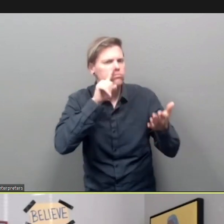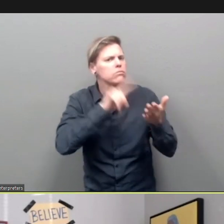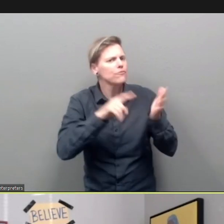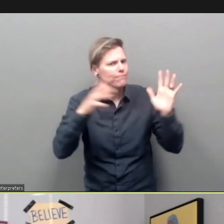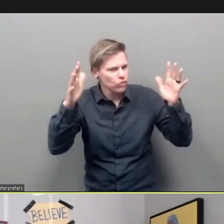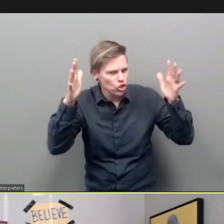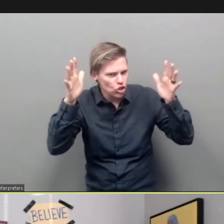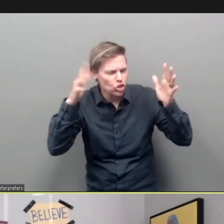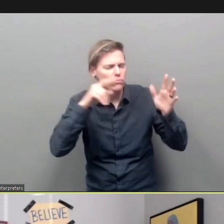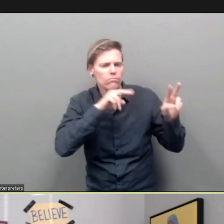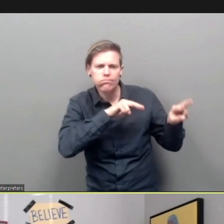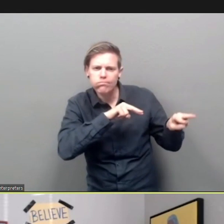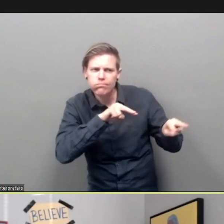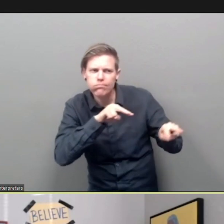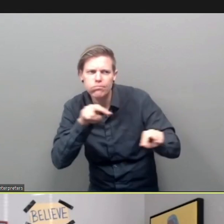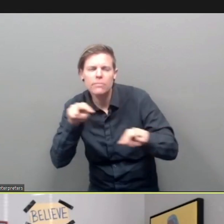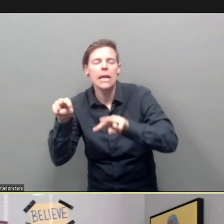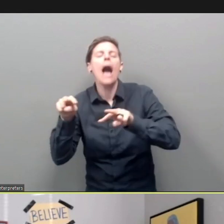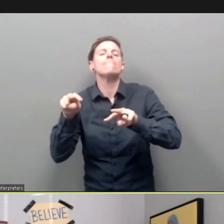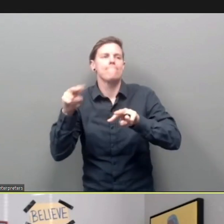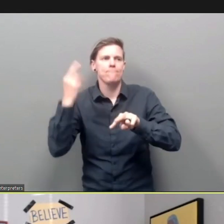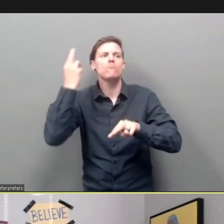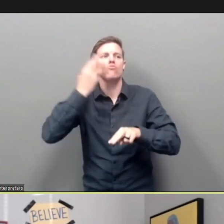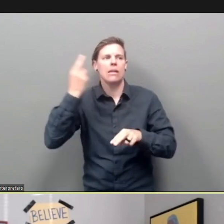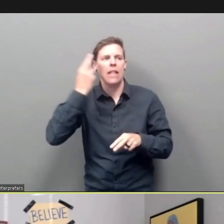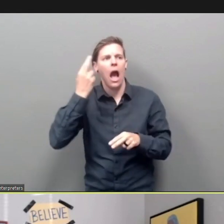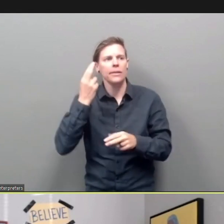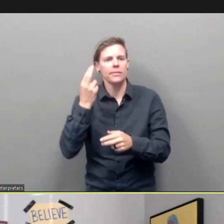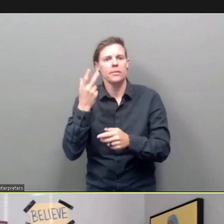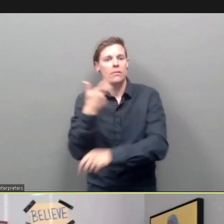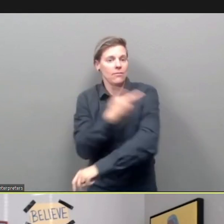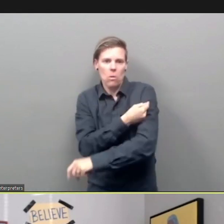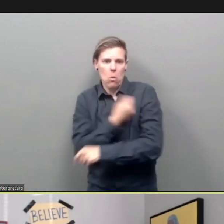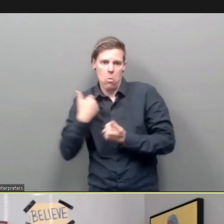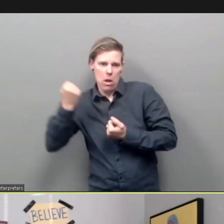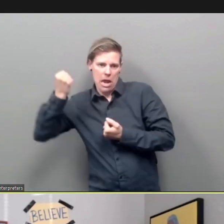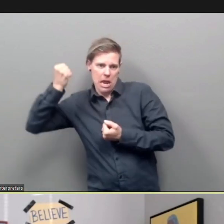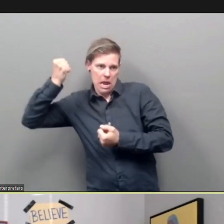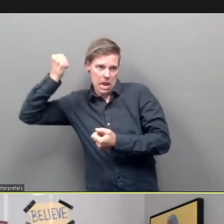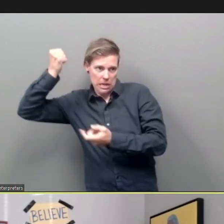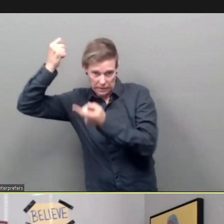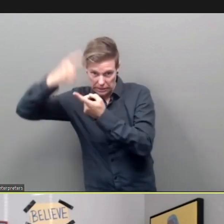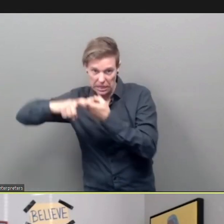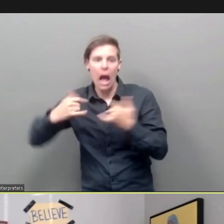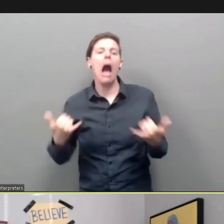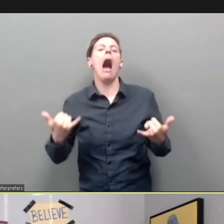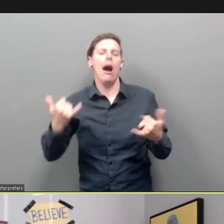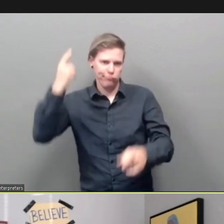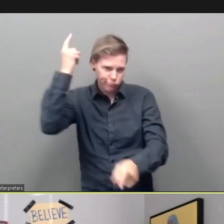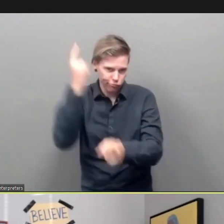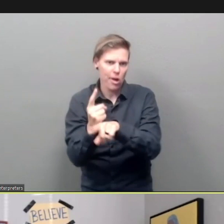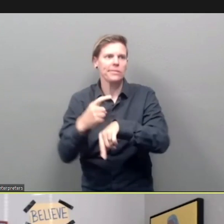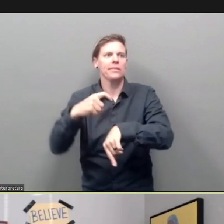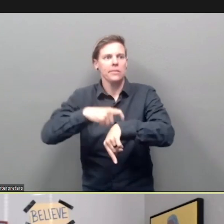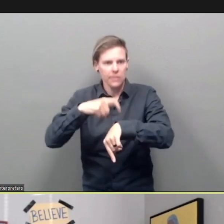why they take a longer time to do kids vaccines, because you do want to make sure you have the right dose and the